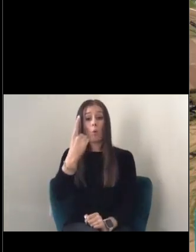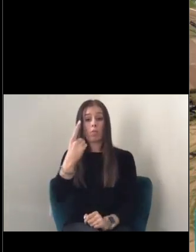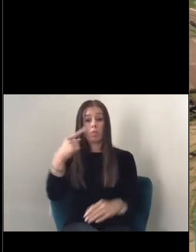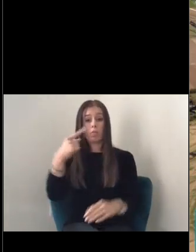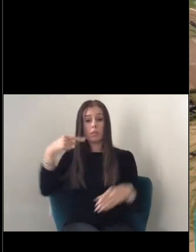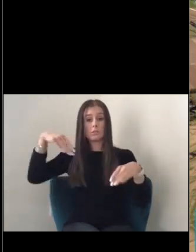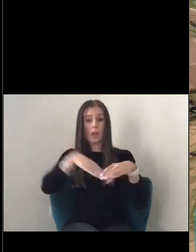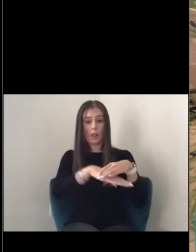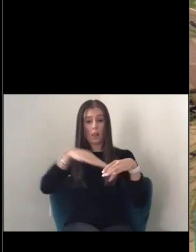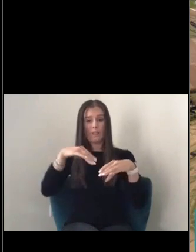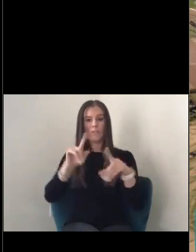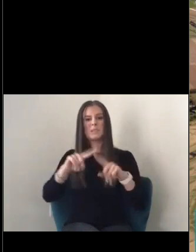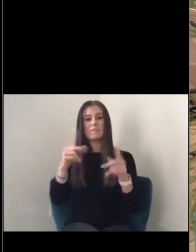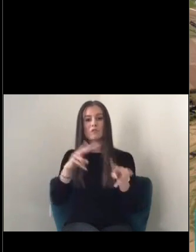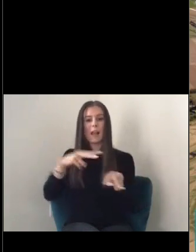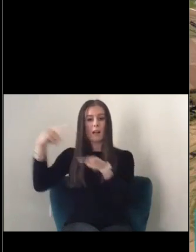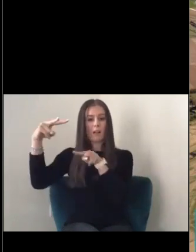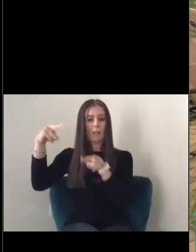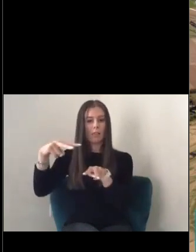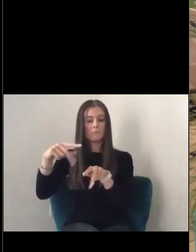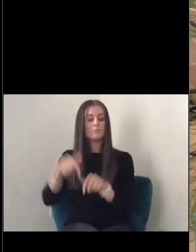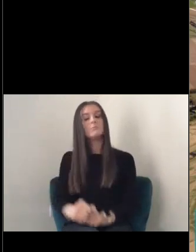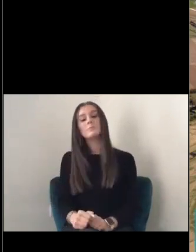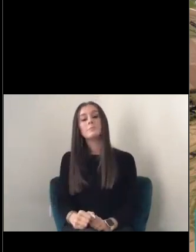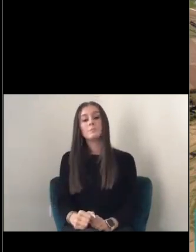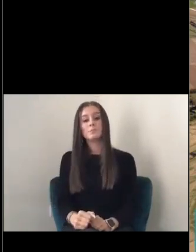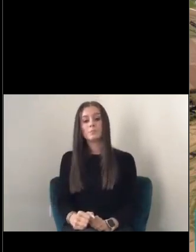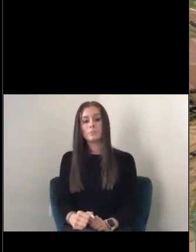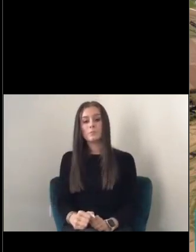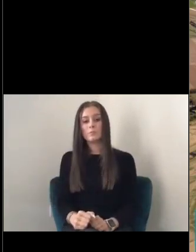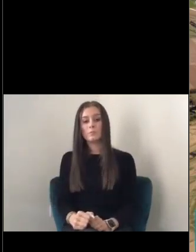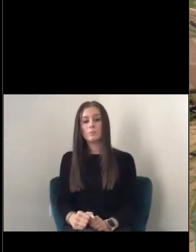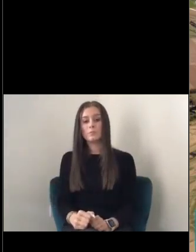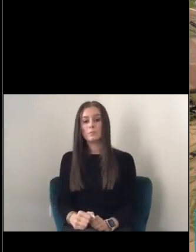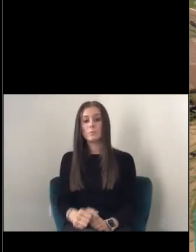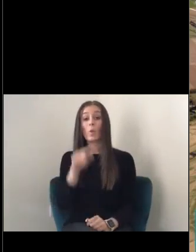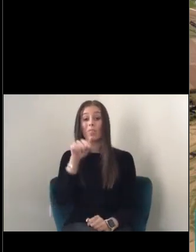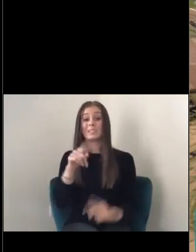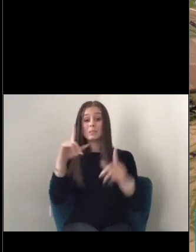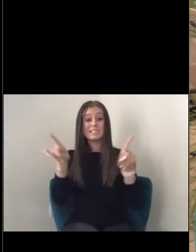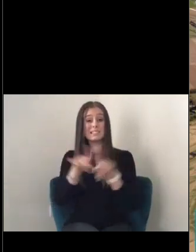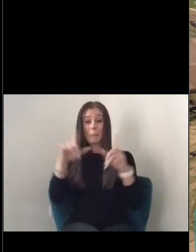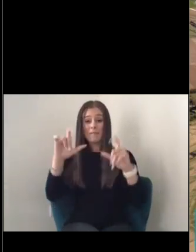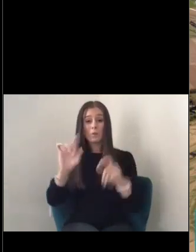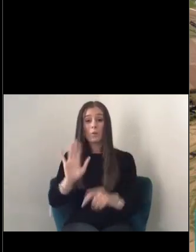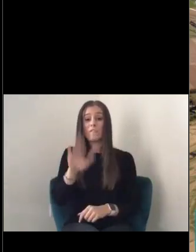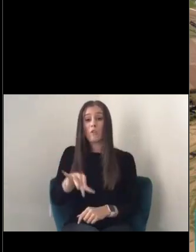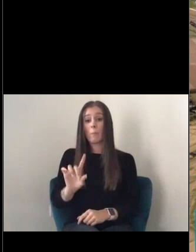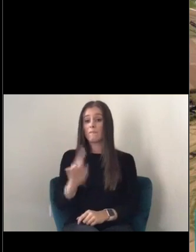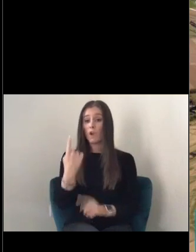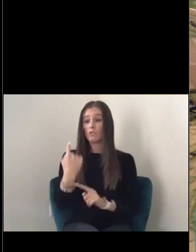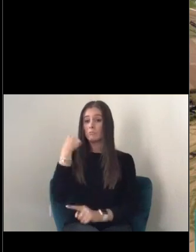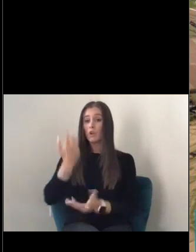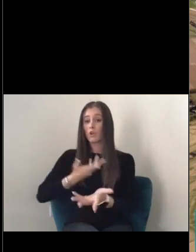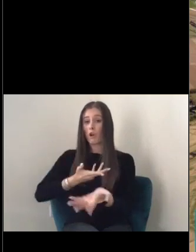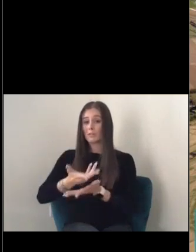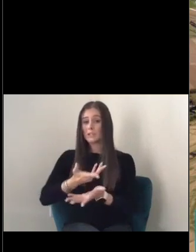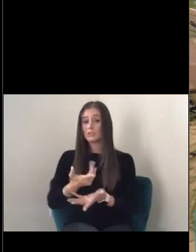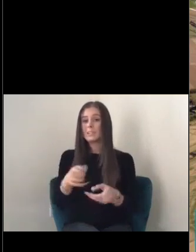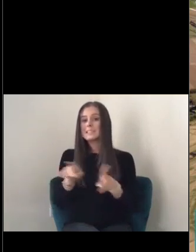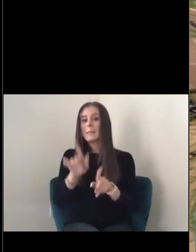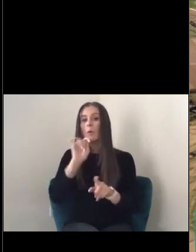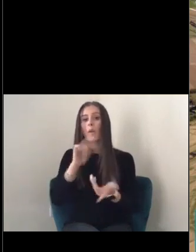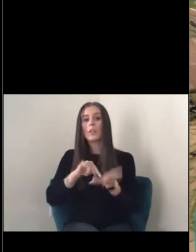portal from another angle, as we presented it at supplementary consultation, and we'll again switch between this